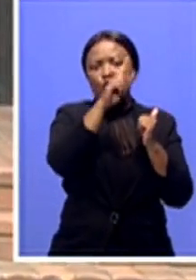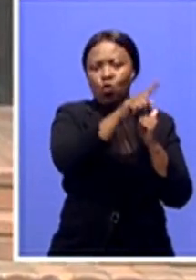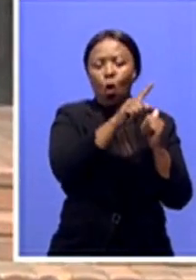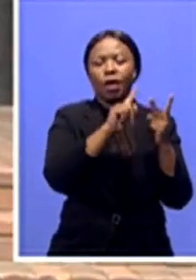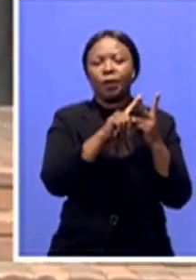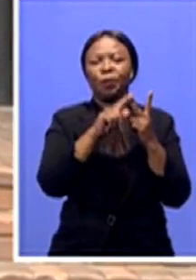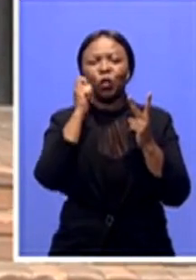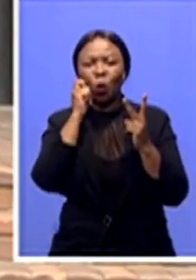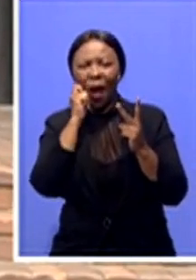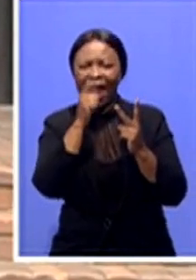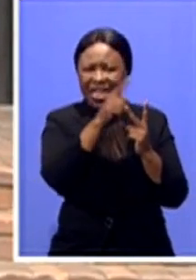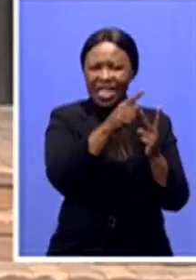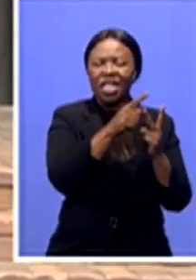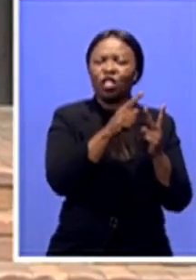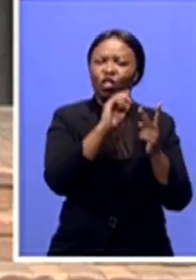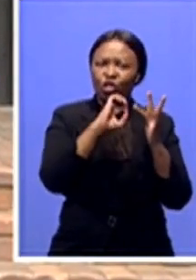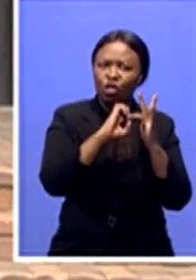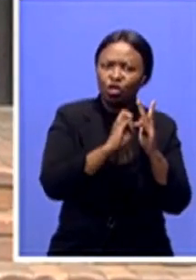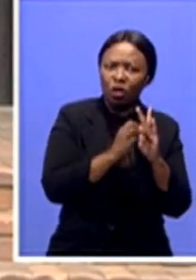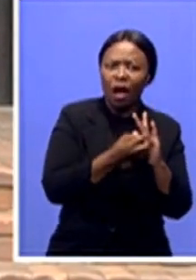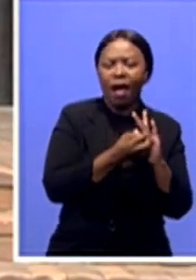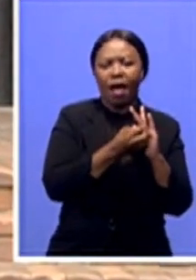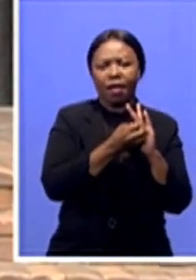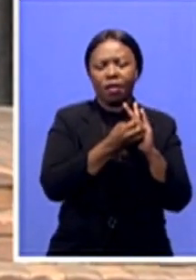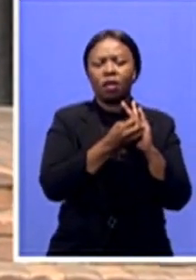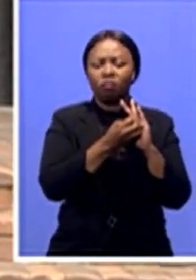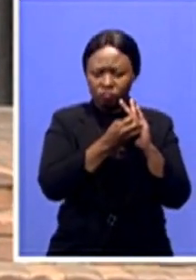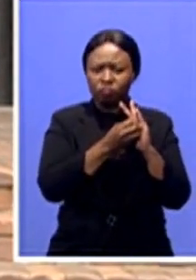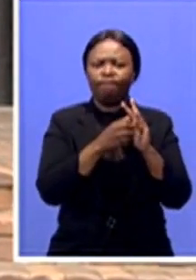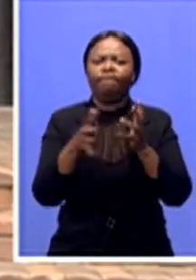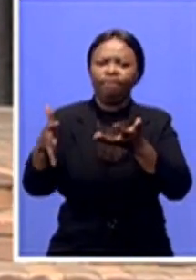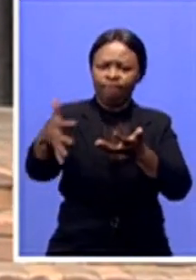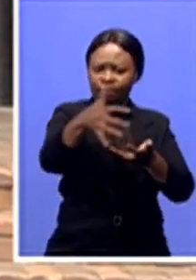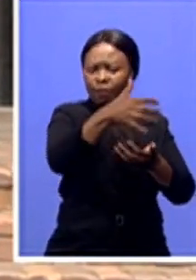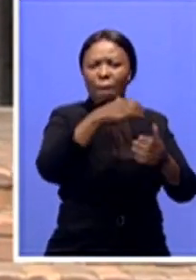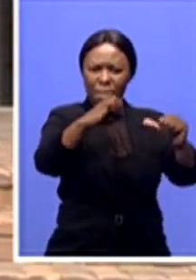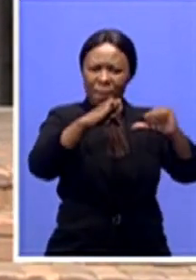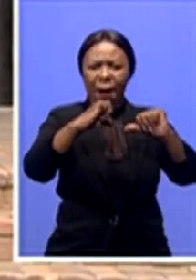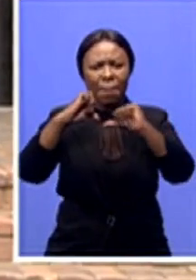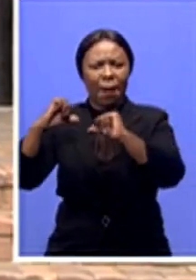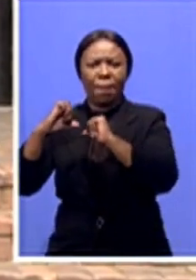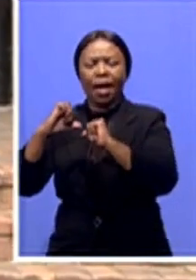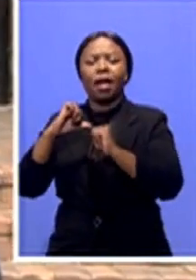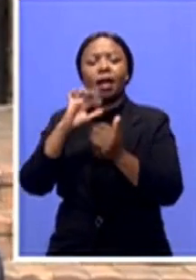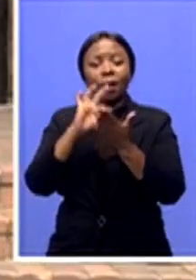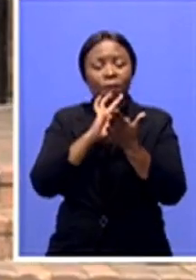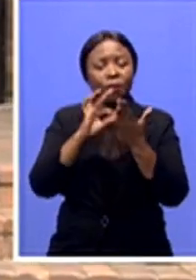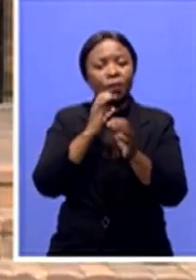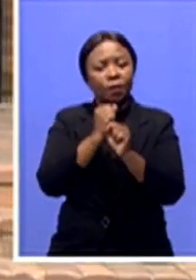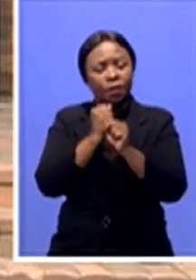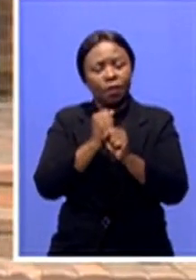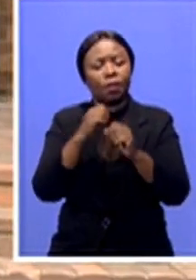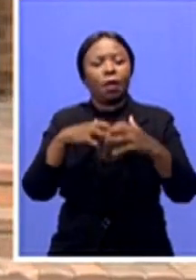and reclaim lost ground and hold their elections manifesto launch on the 27th of September